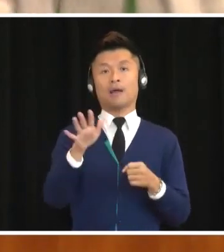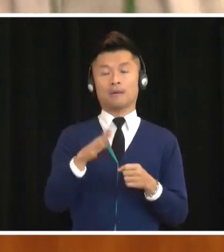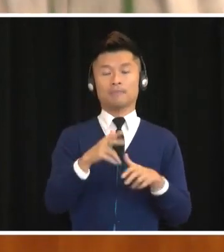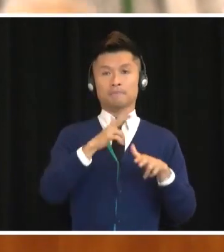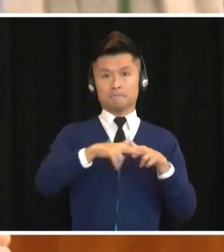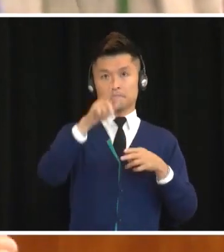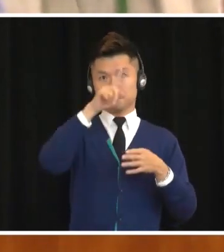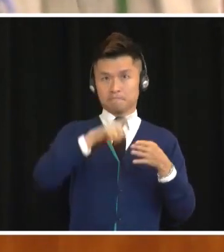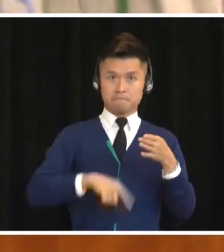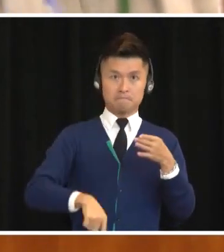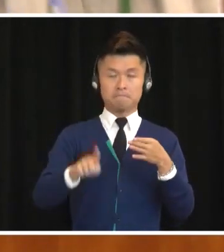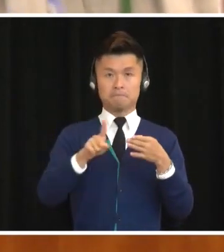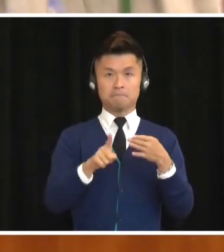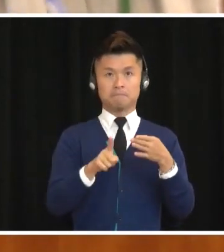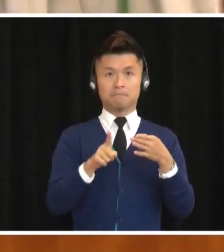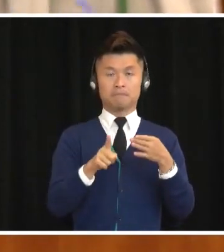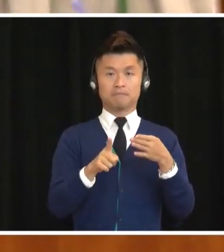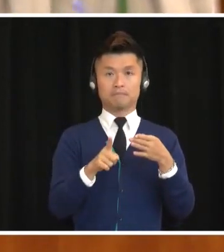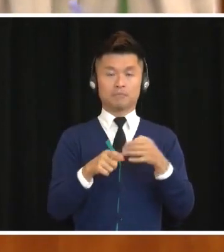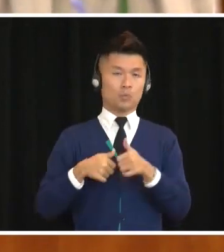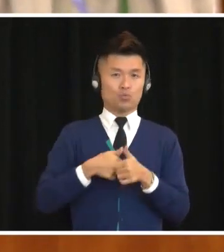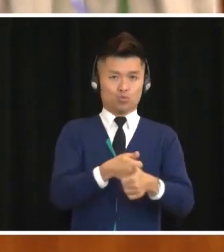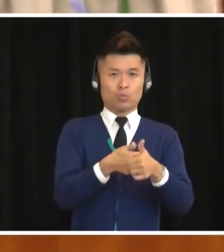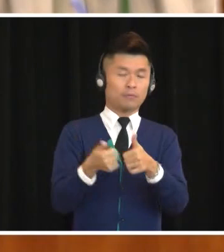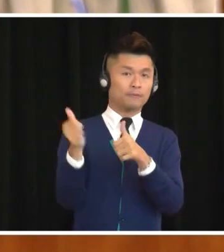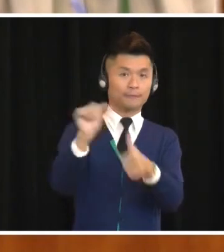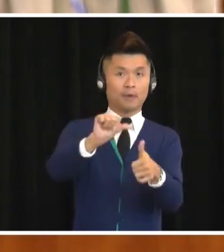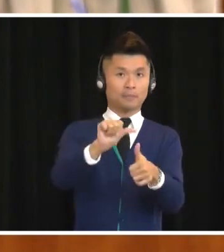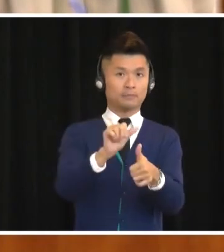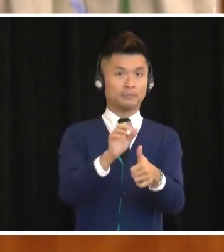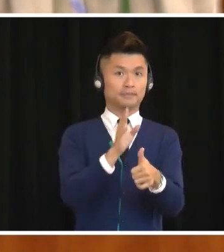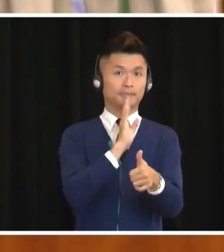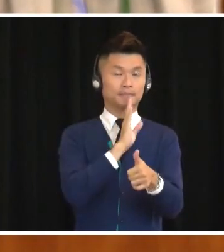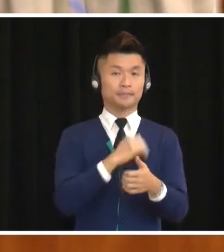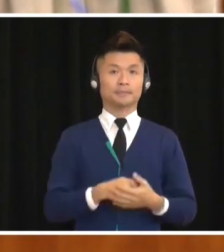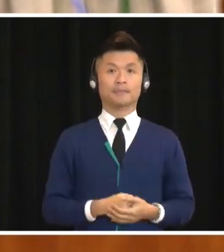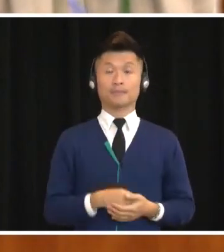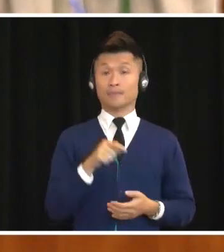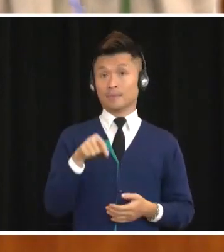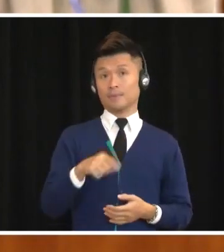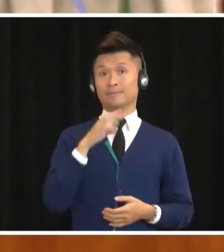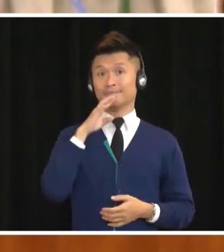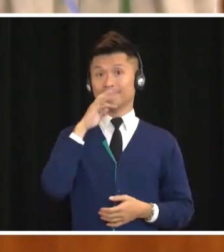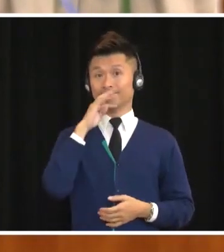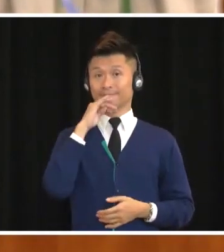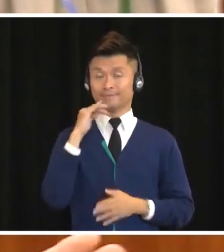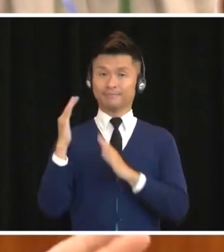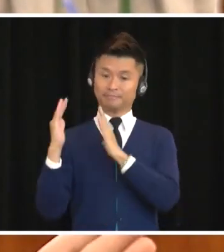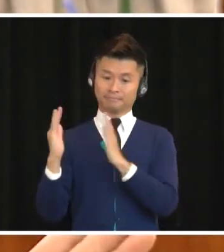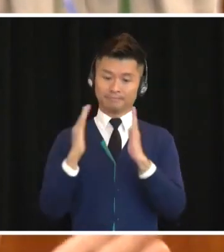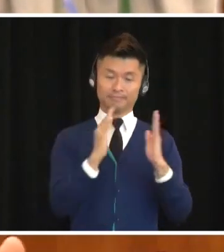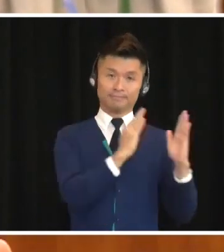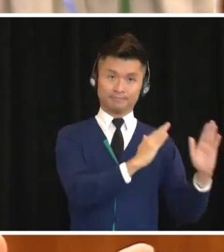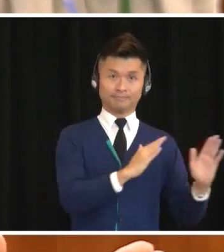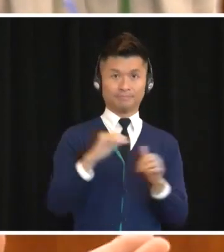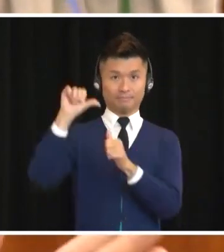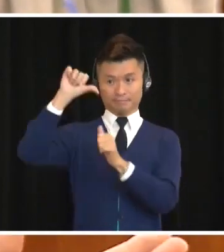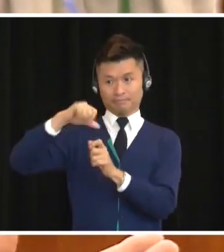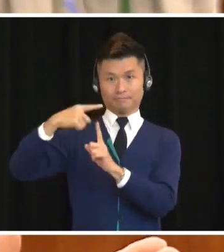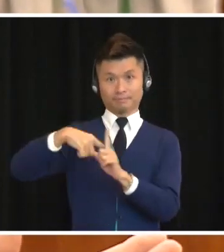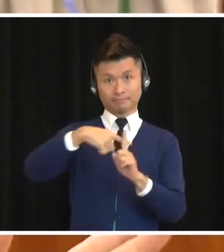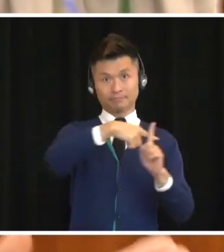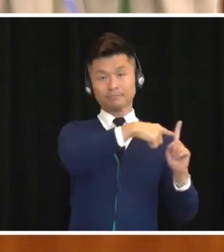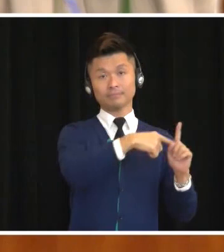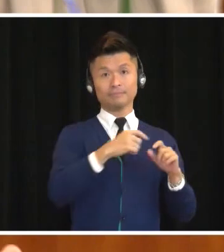already 20-year-old. In this case, he again will be subjected to criminal punishment.